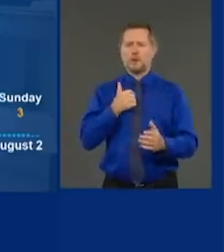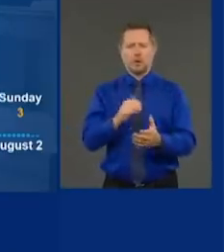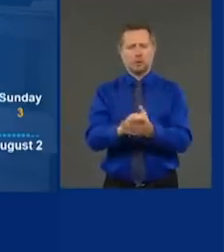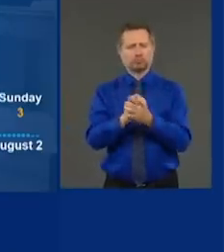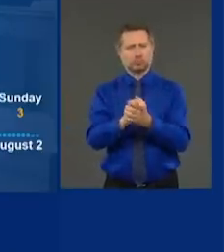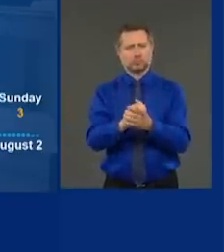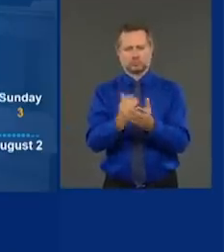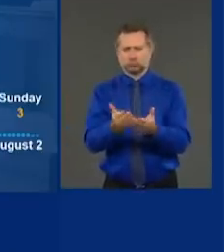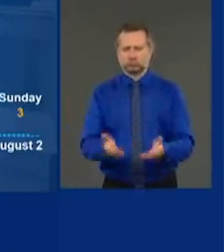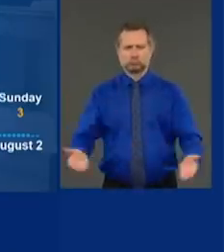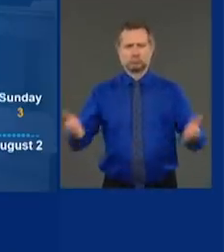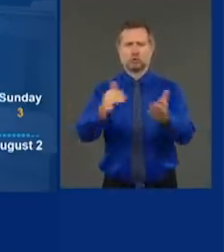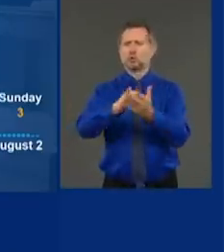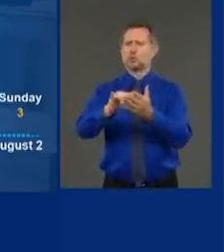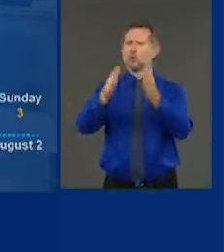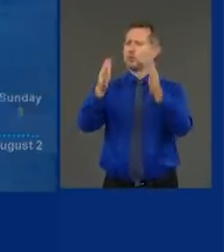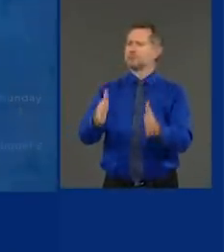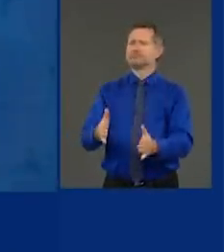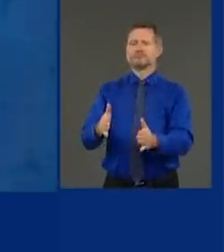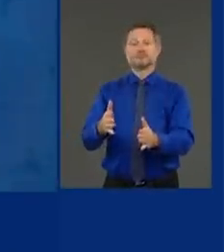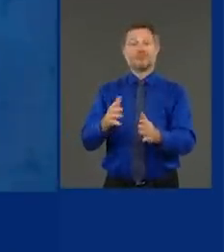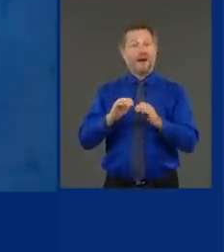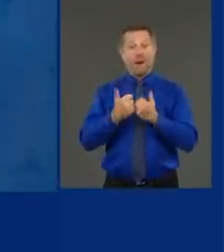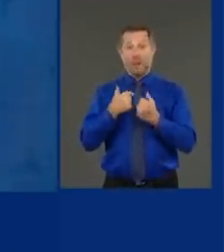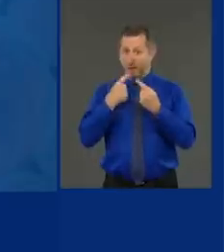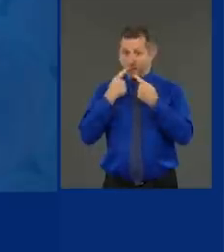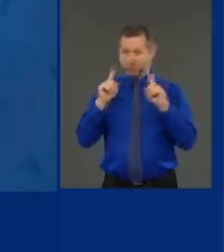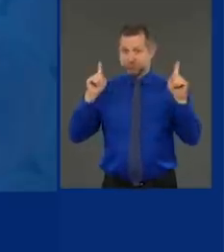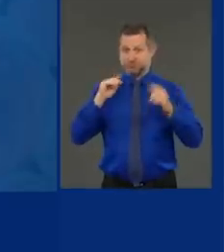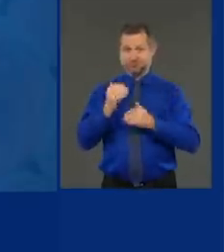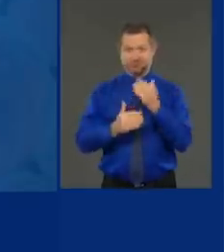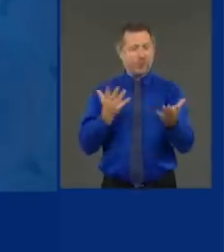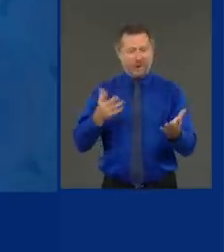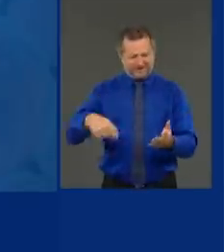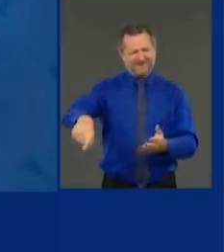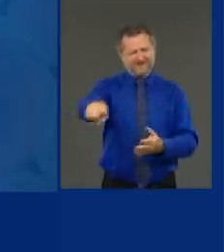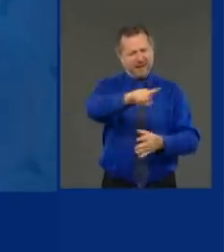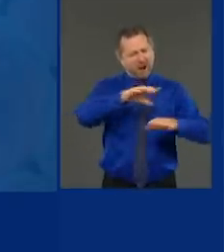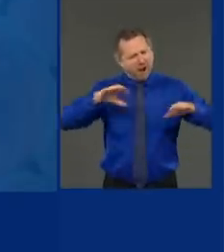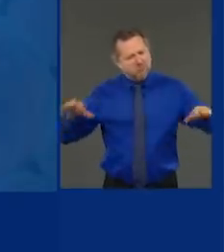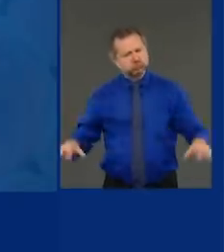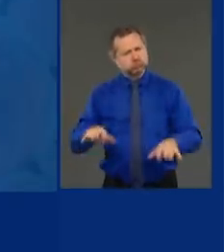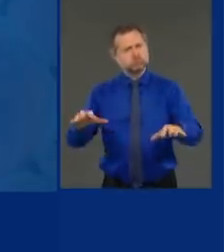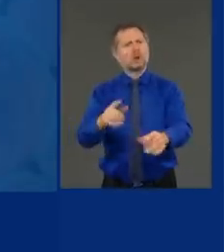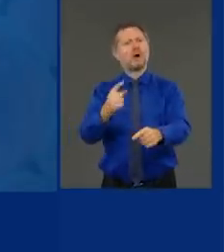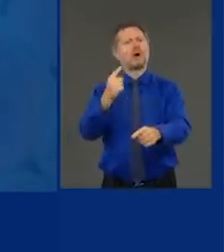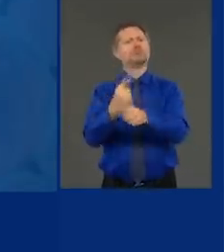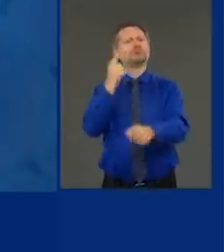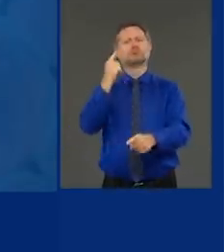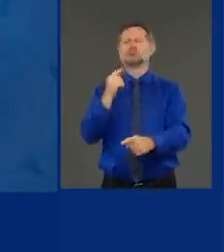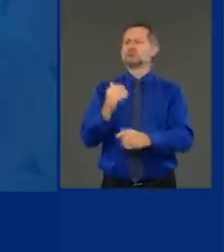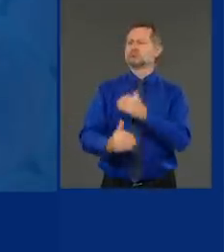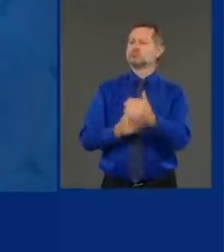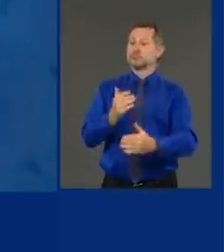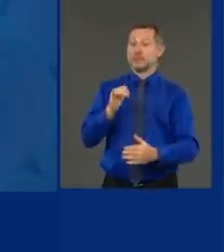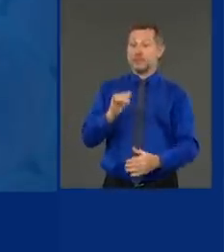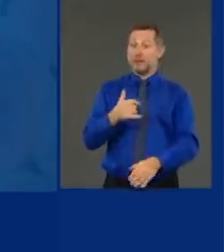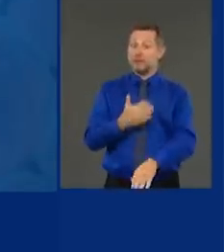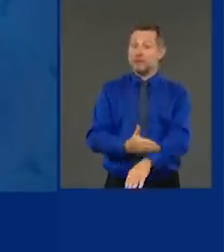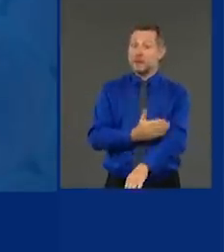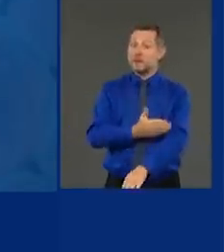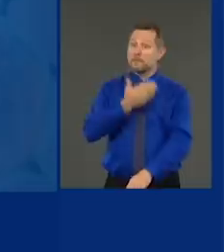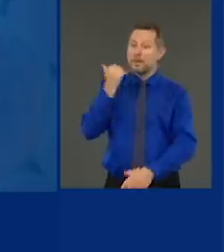is purely a result of the actions that they've been taking. The progress is even better than we